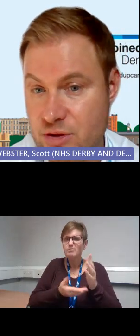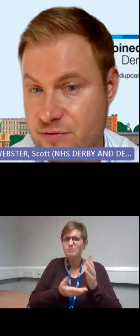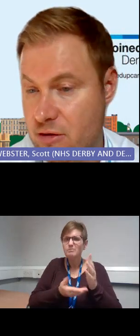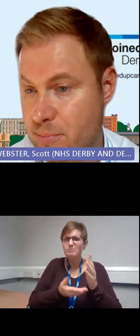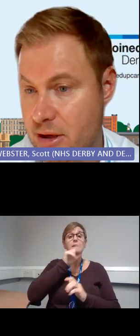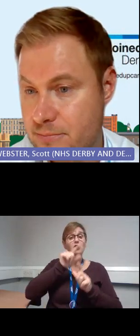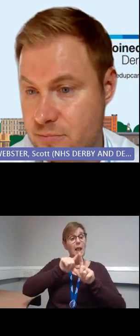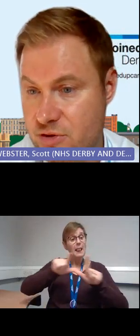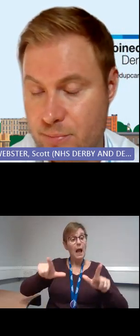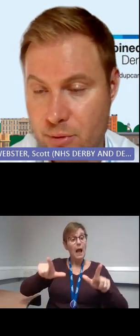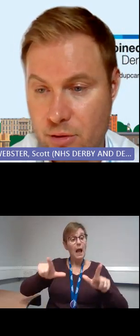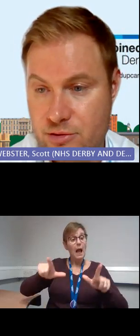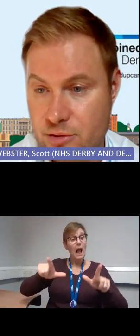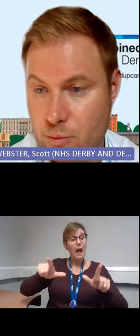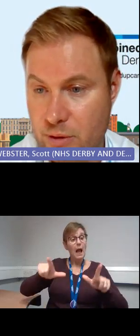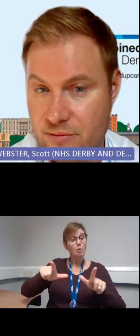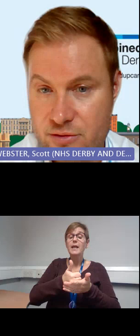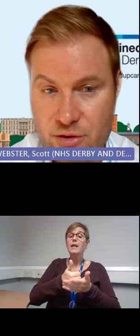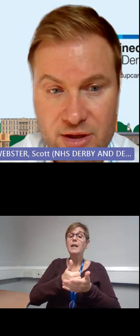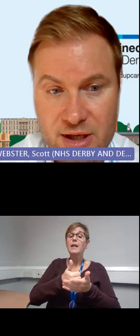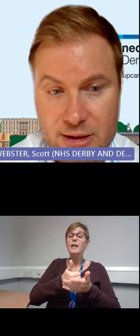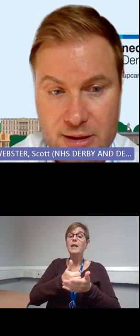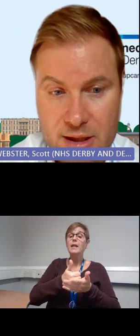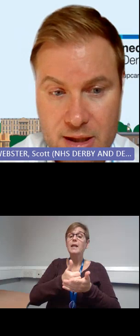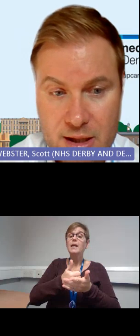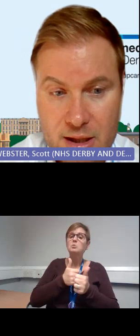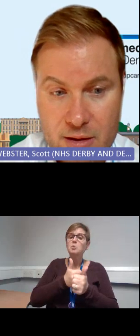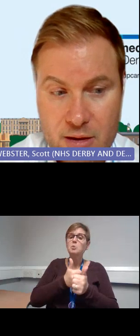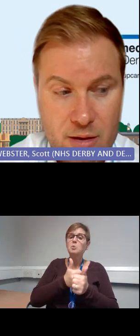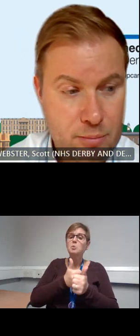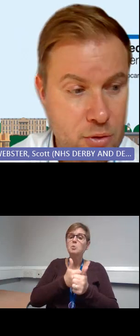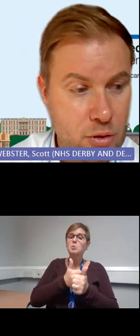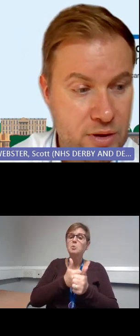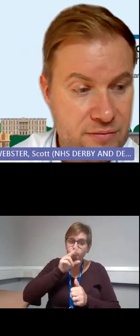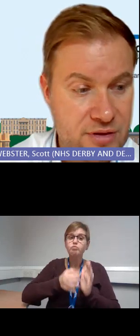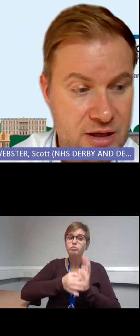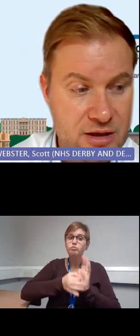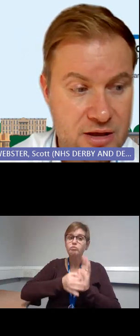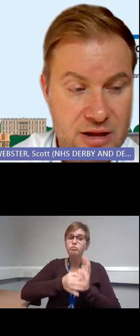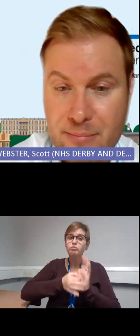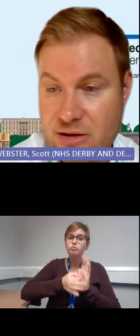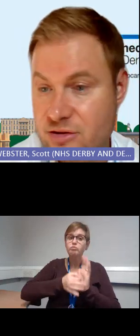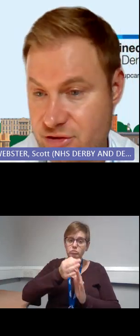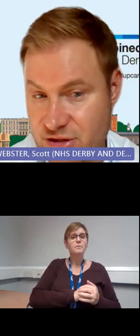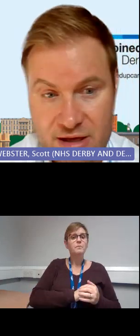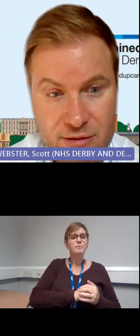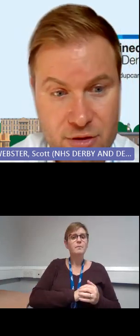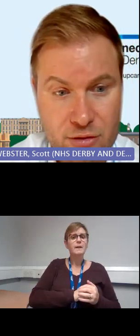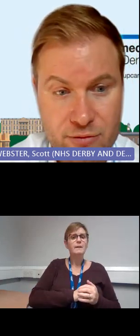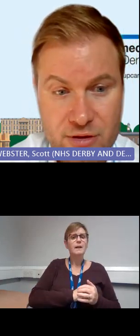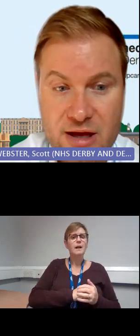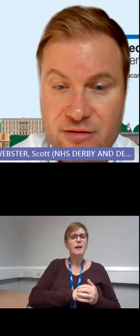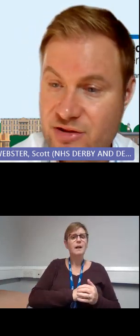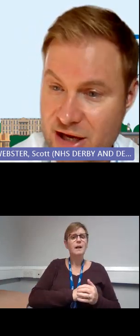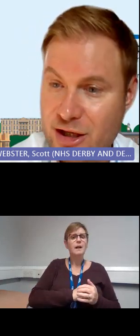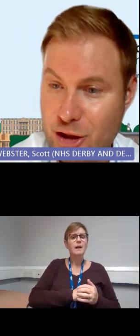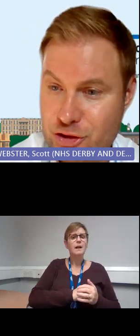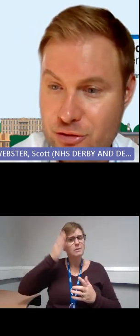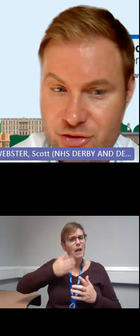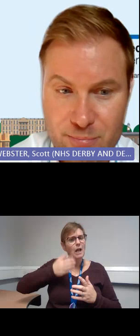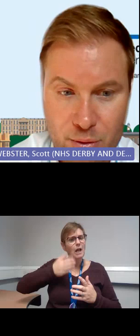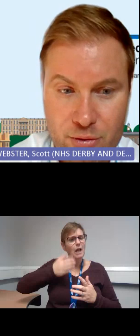Speech and language therapy to support with talking. More with the mental side of recovery, there